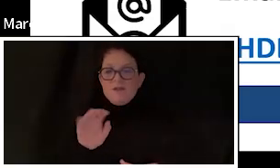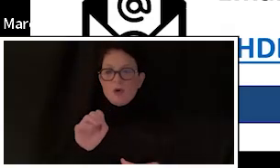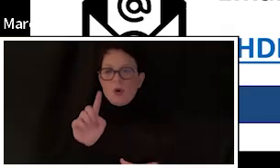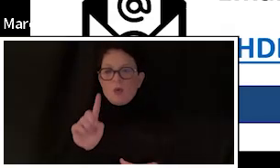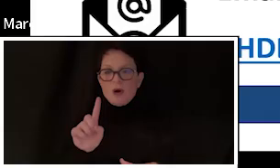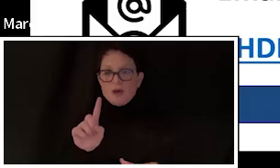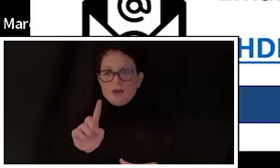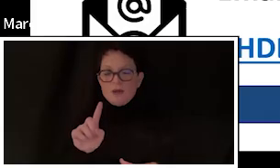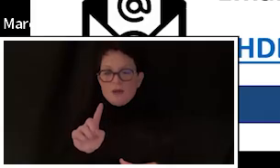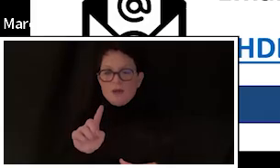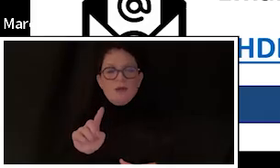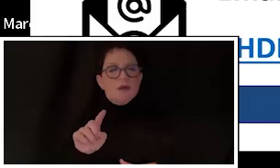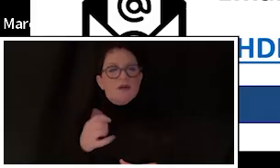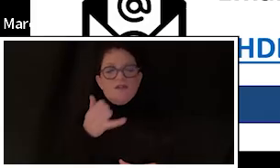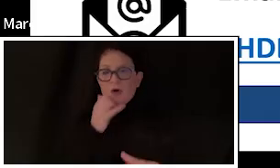is